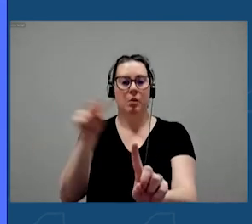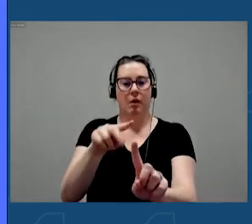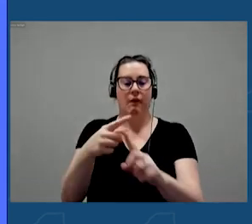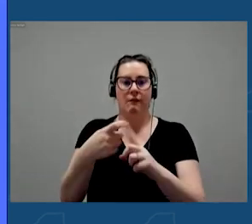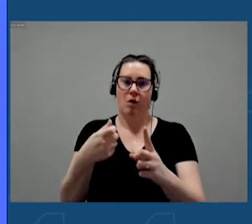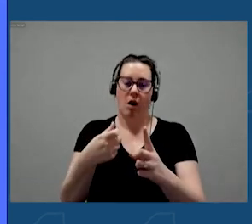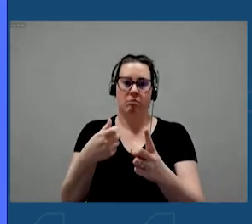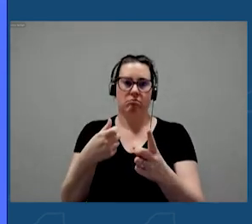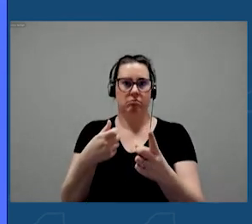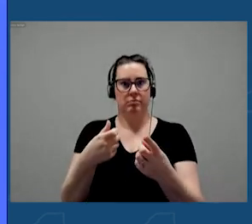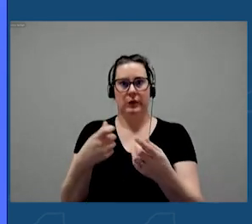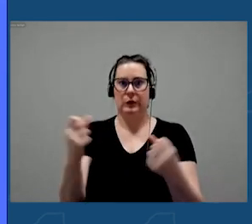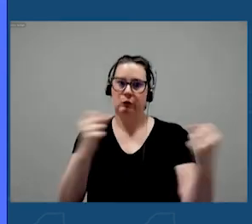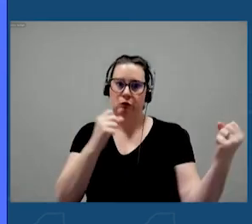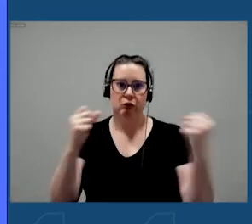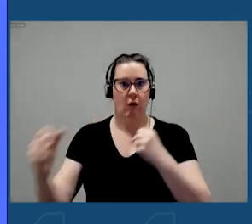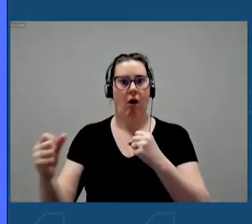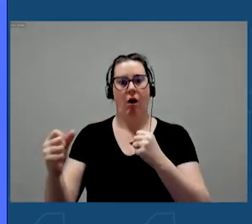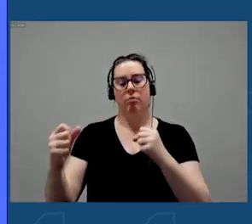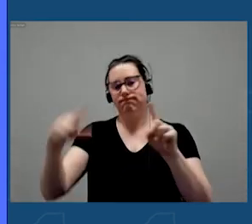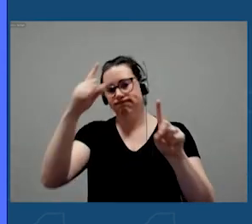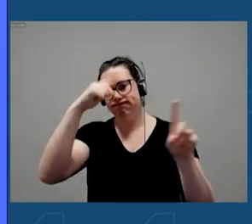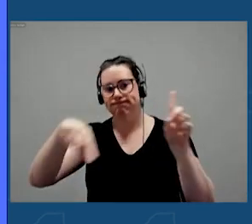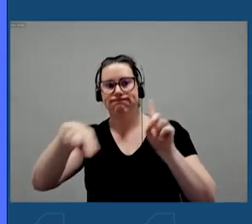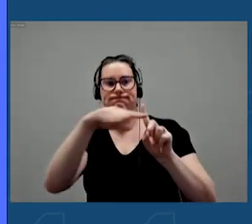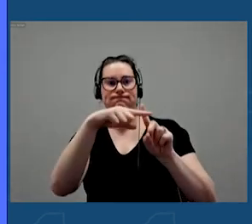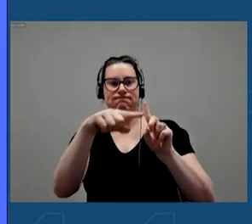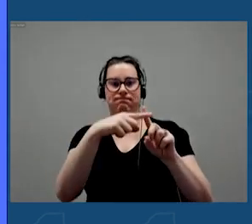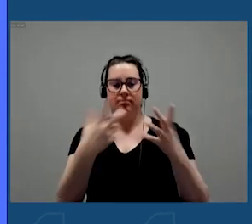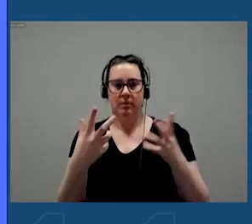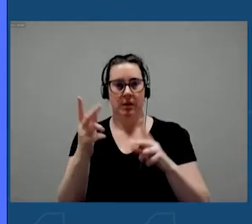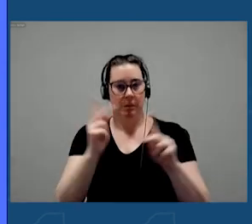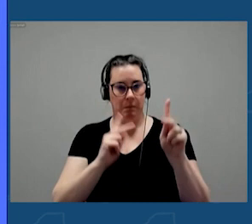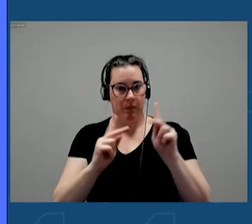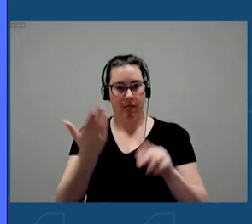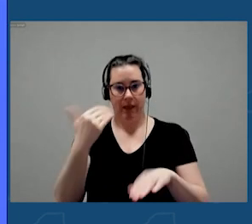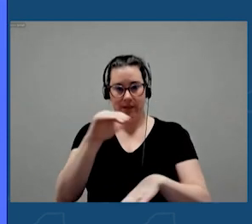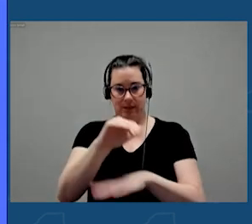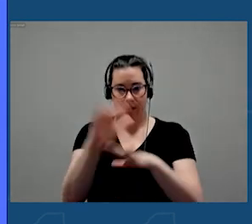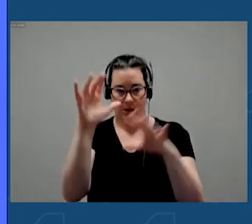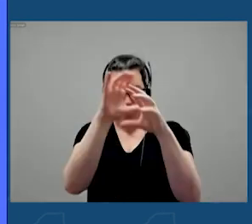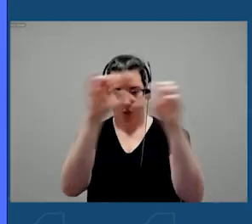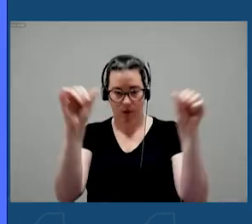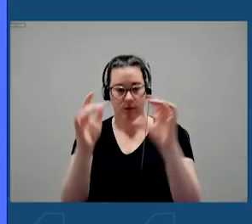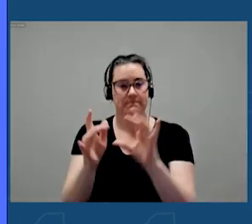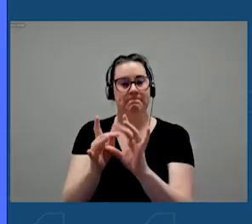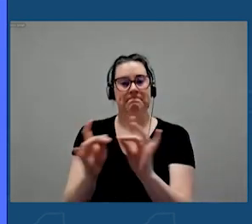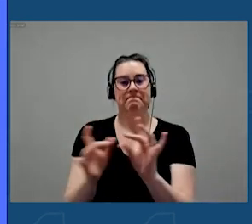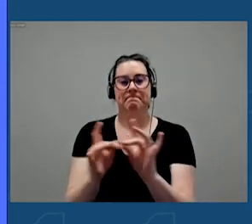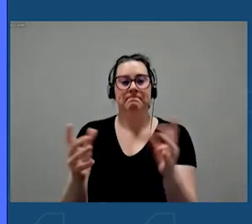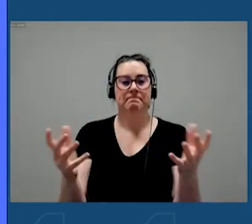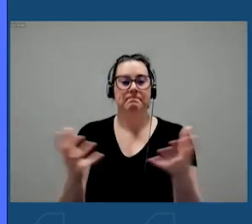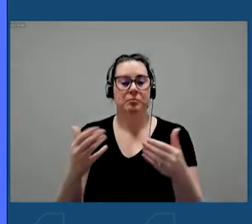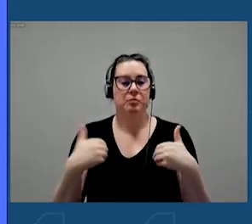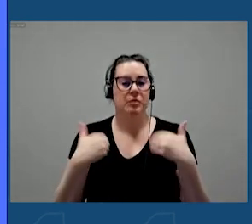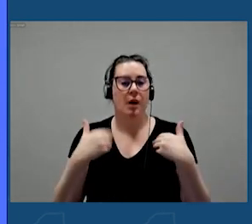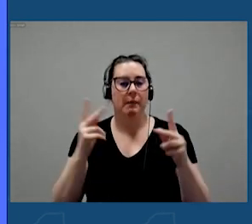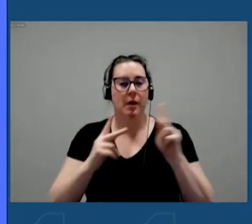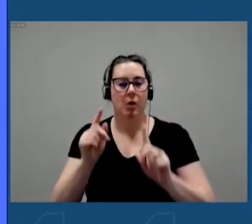you're always demonstrating in your public service. Last night, we saw the President of the United States speaking about young people who are